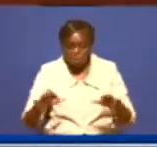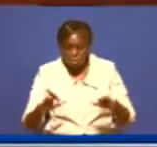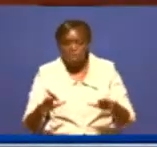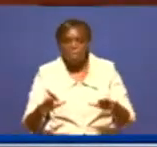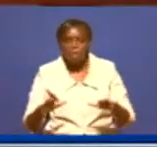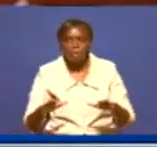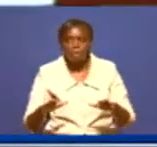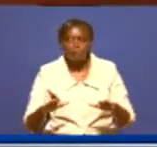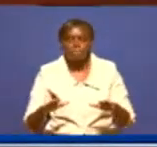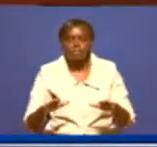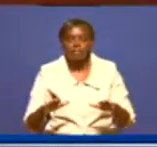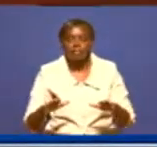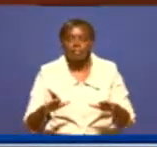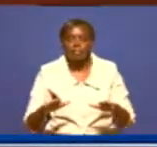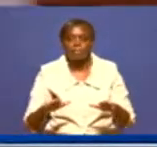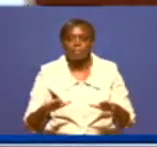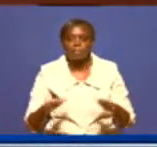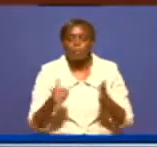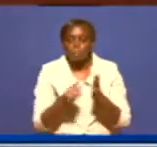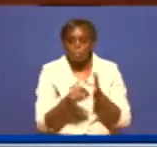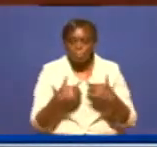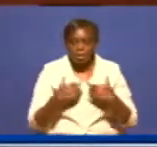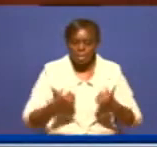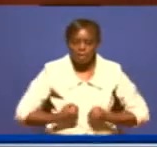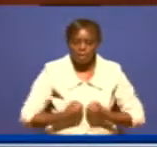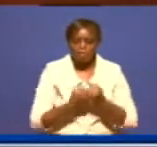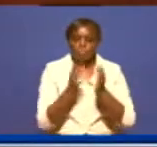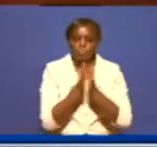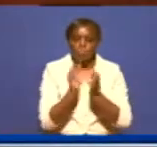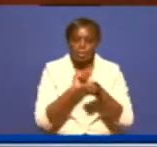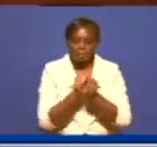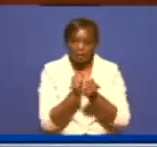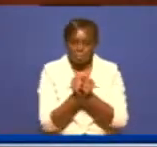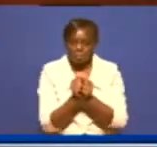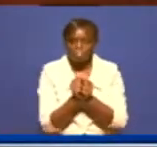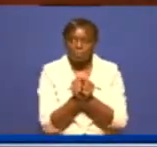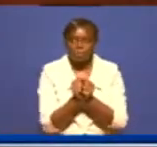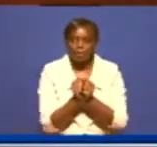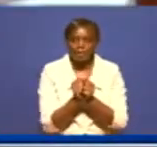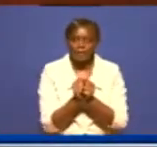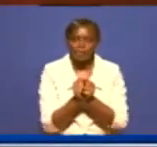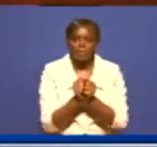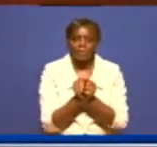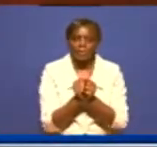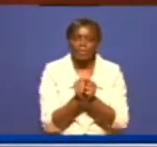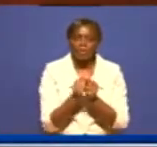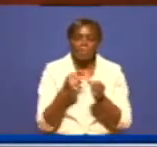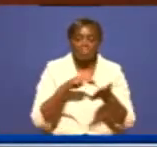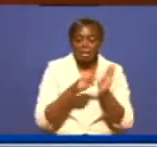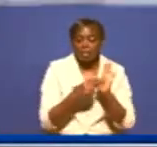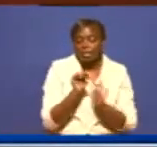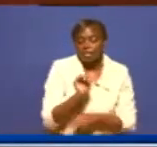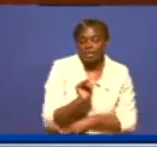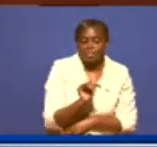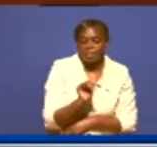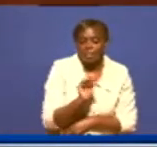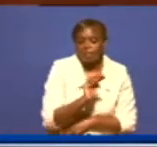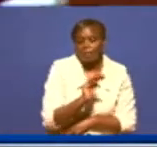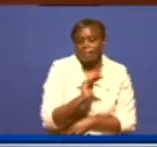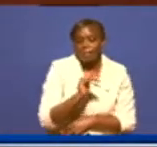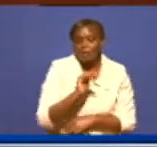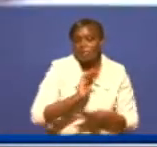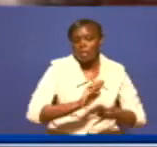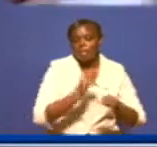rentals, Mr. Speaker. So I support with amendments and wish well, Senator Ledama. I didn't mean that he has abdicated his